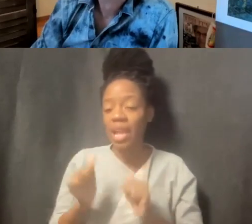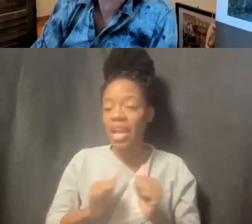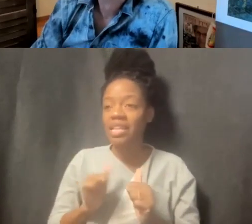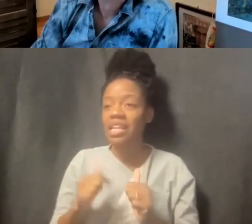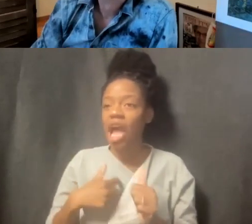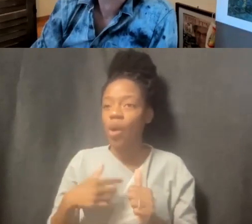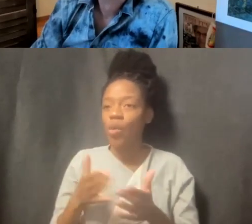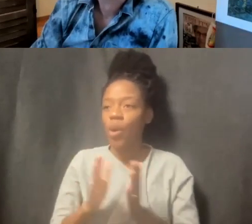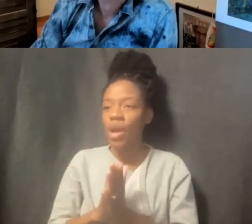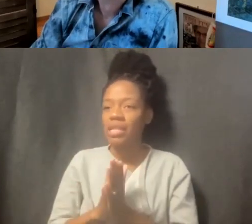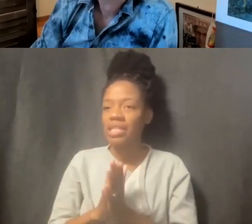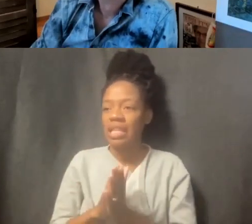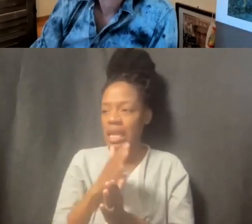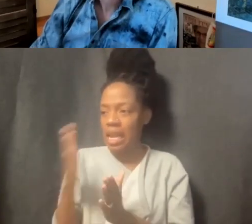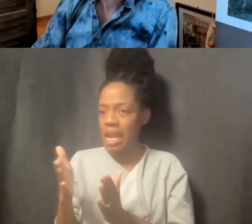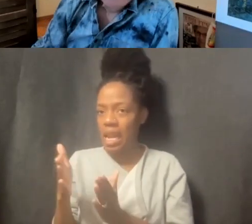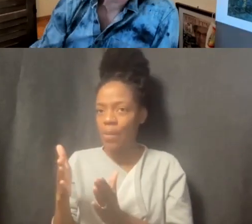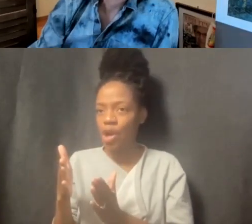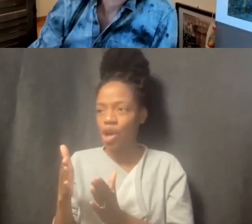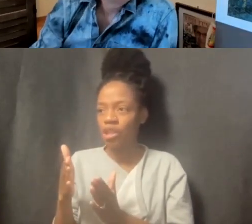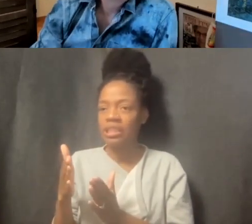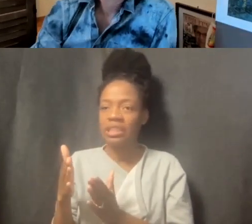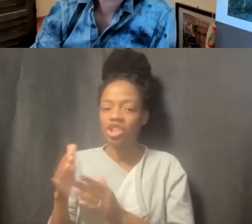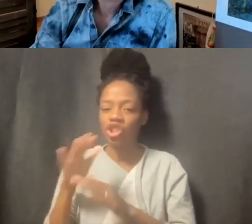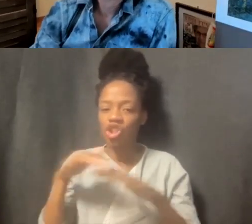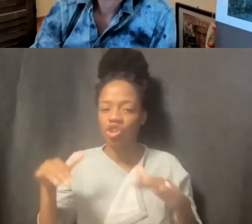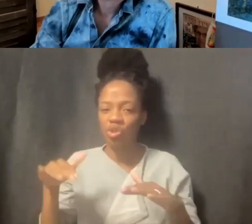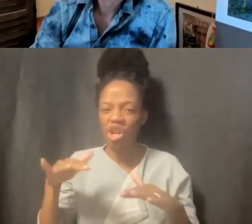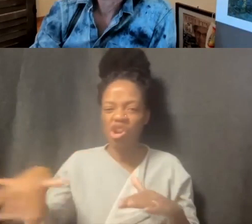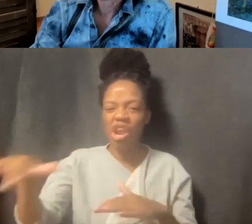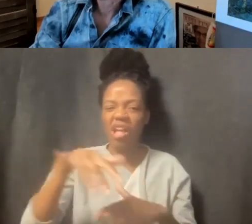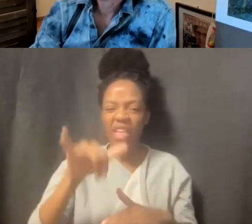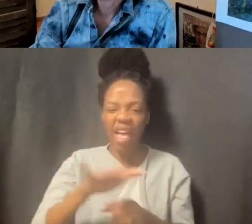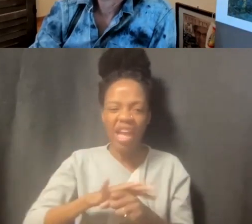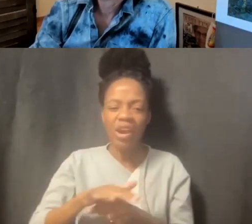my basement and we would put on the plays. And